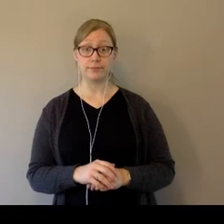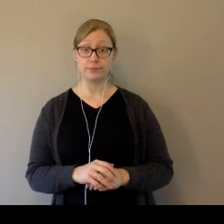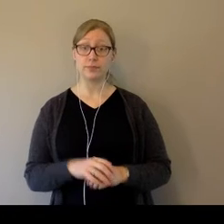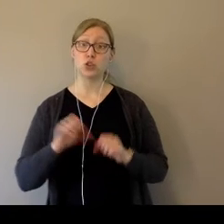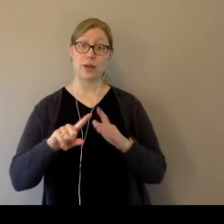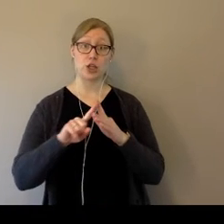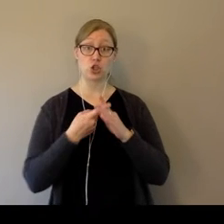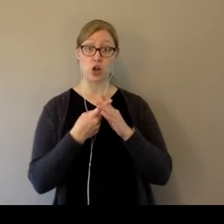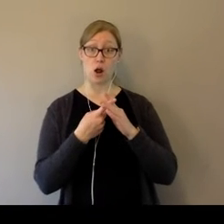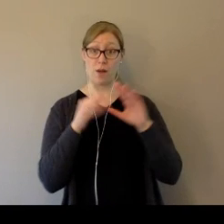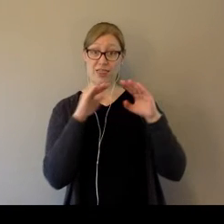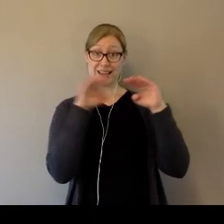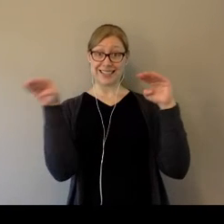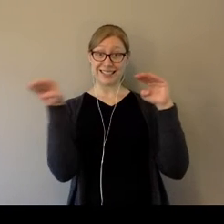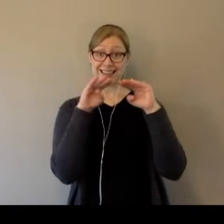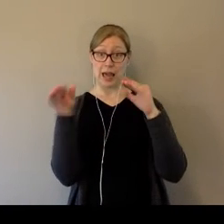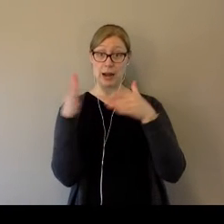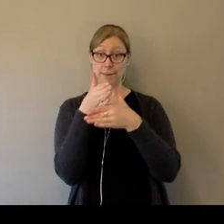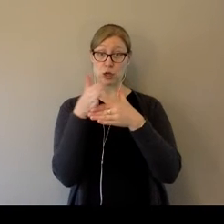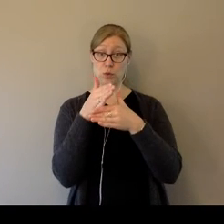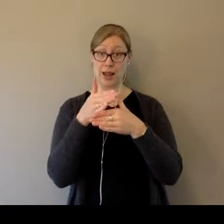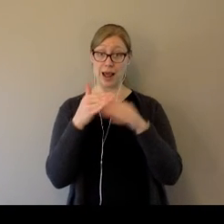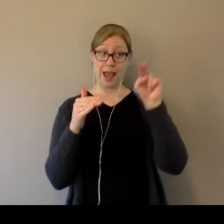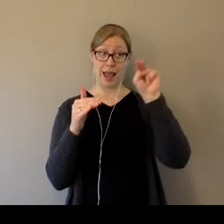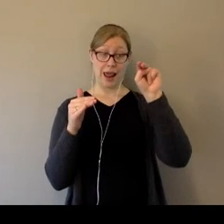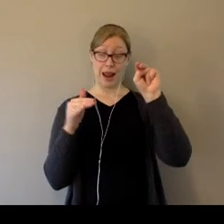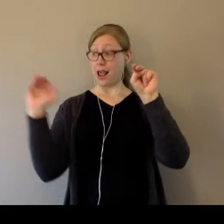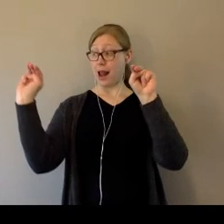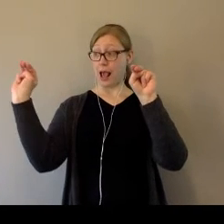M. So if I take